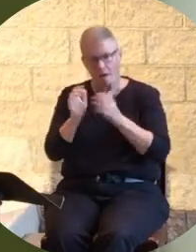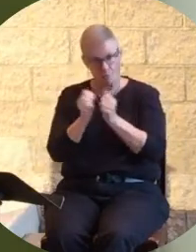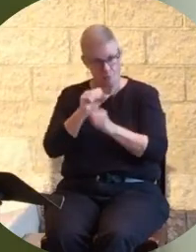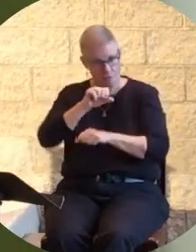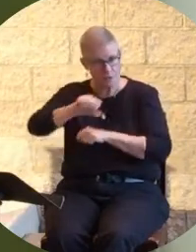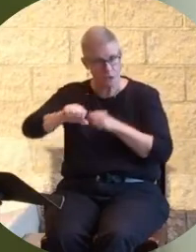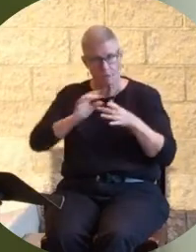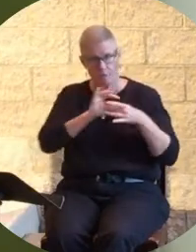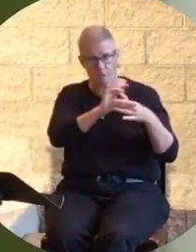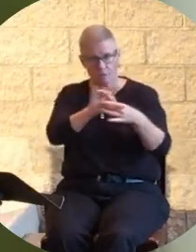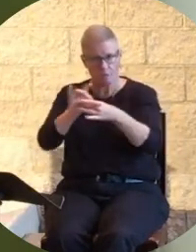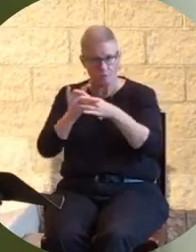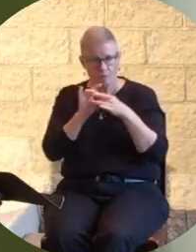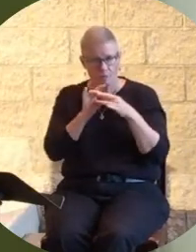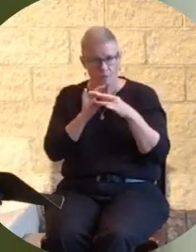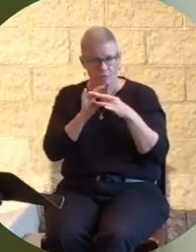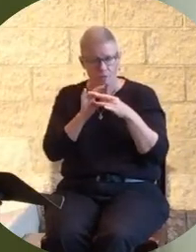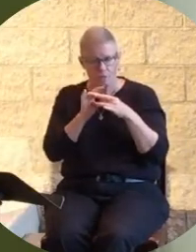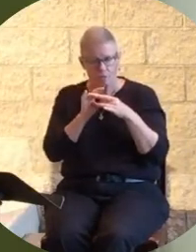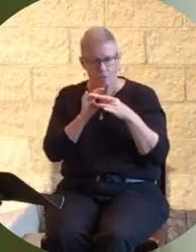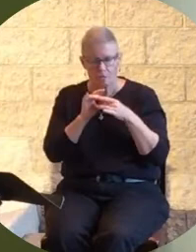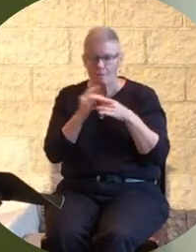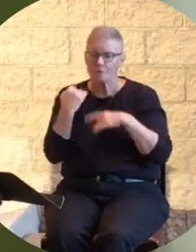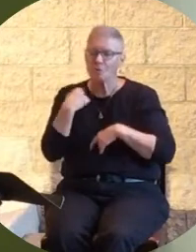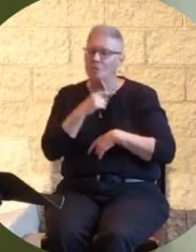so with a grateful heart.